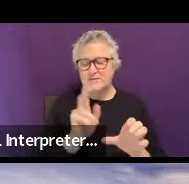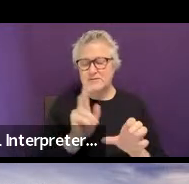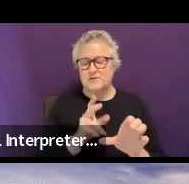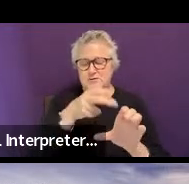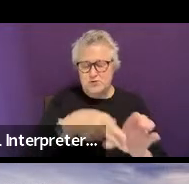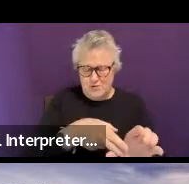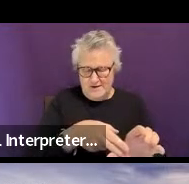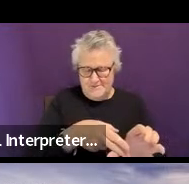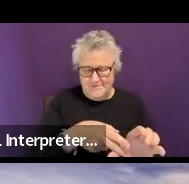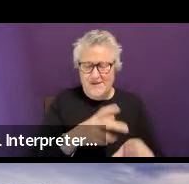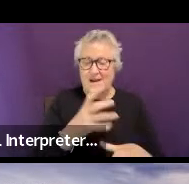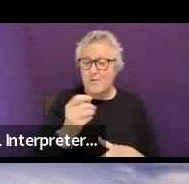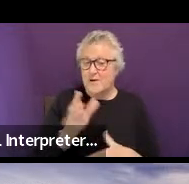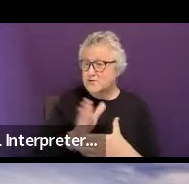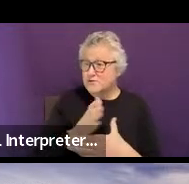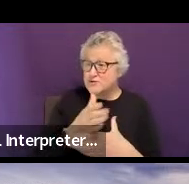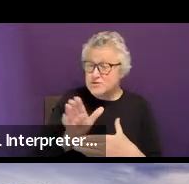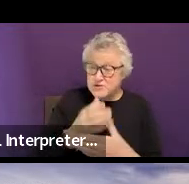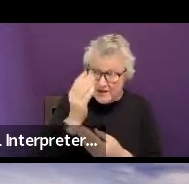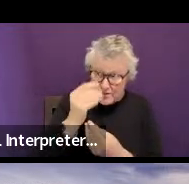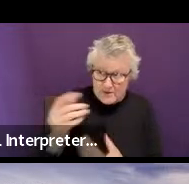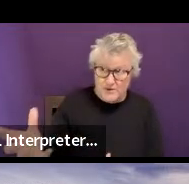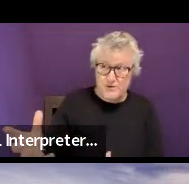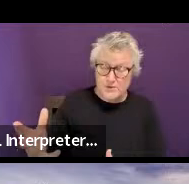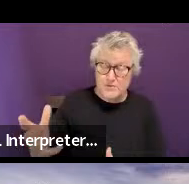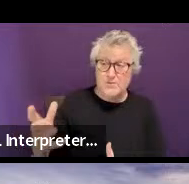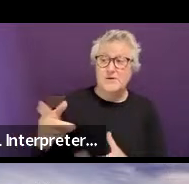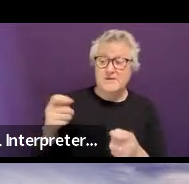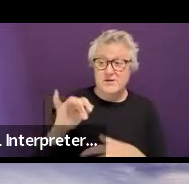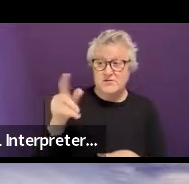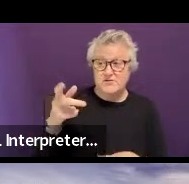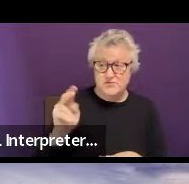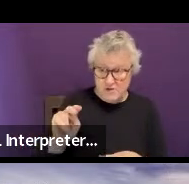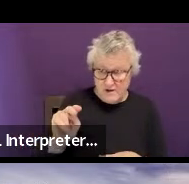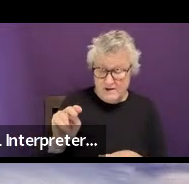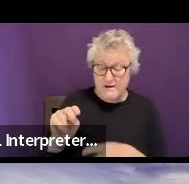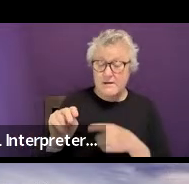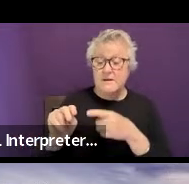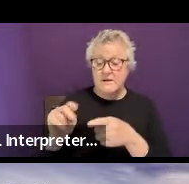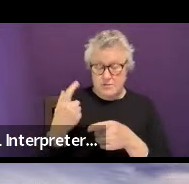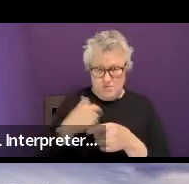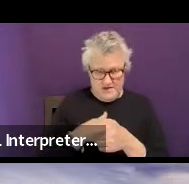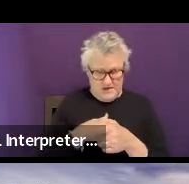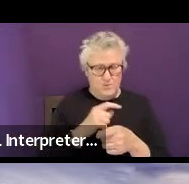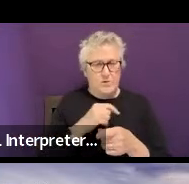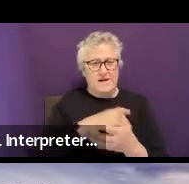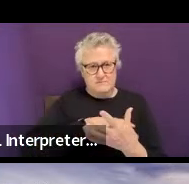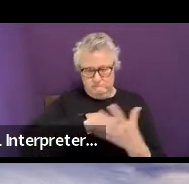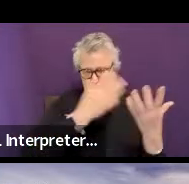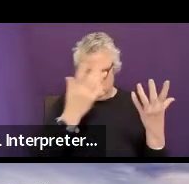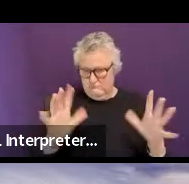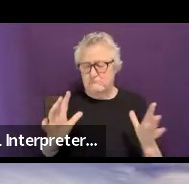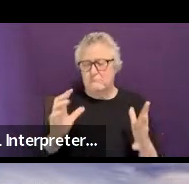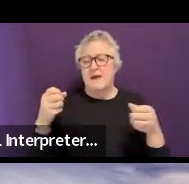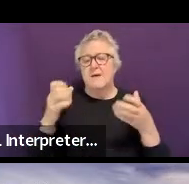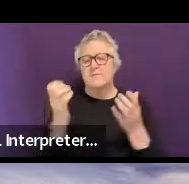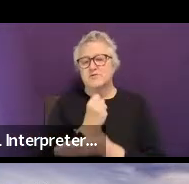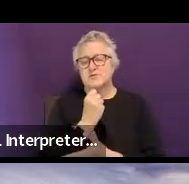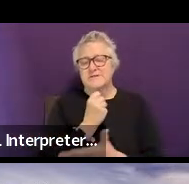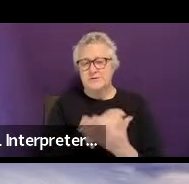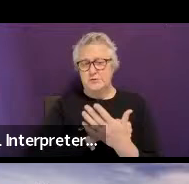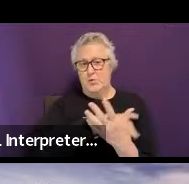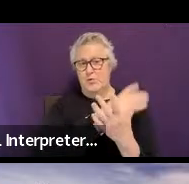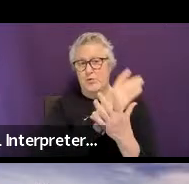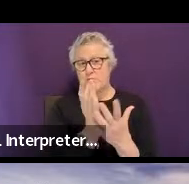Administrator Johnson, that we have had the opportunity to go through the presentations on the auxiliary lanes as well as transit. And so